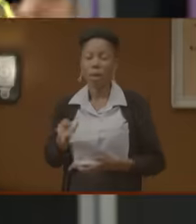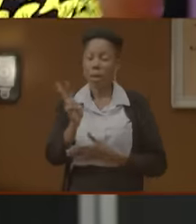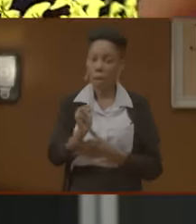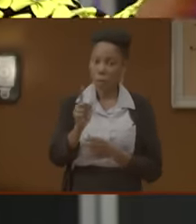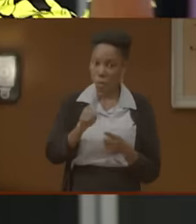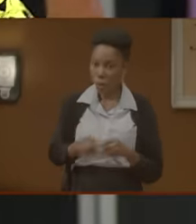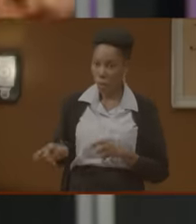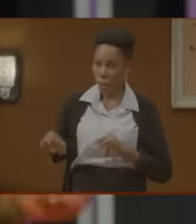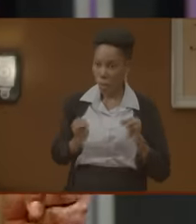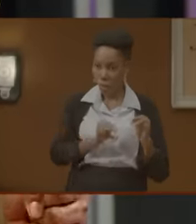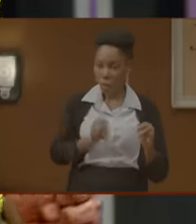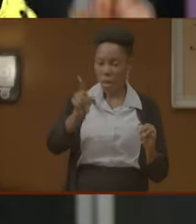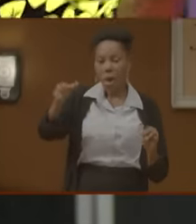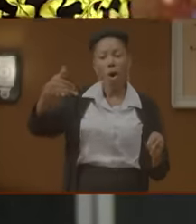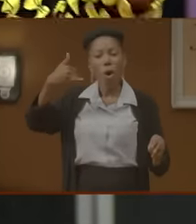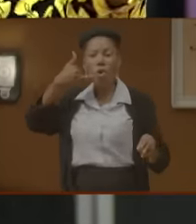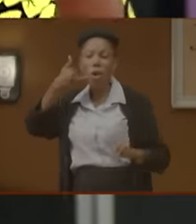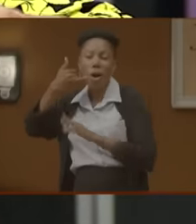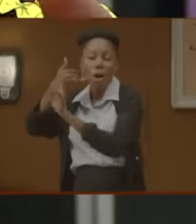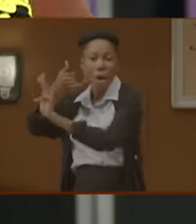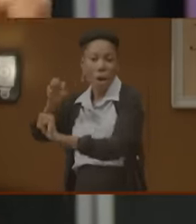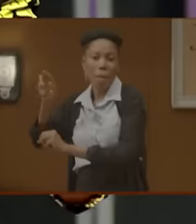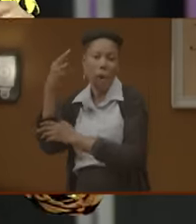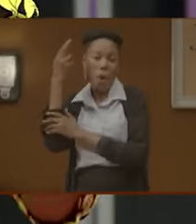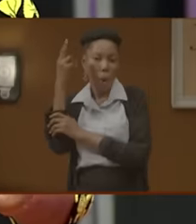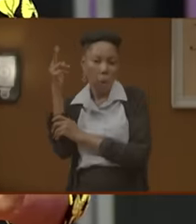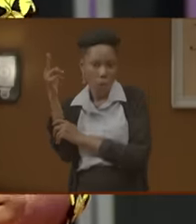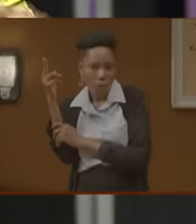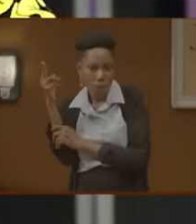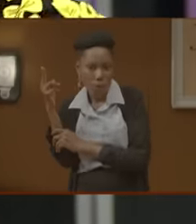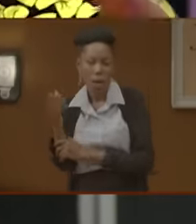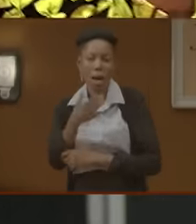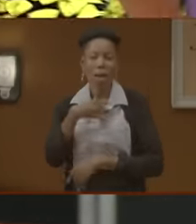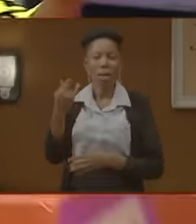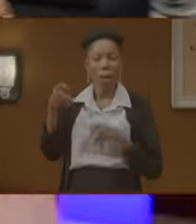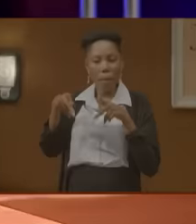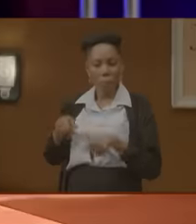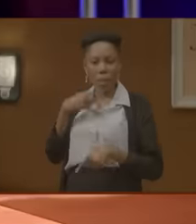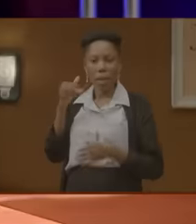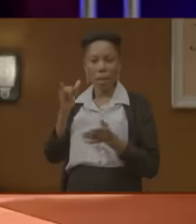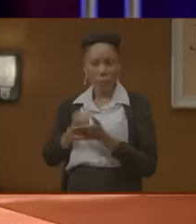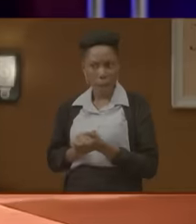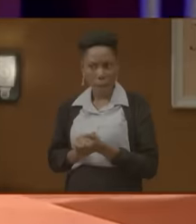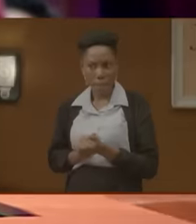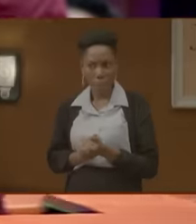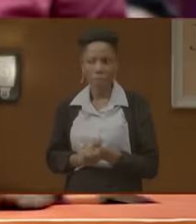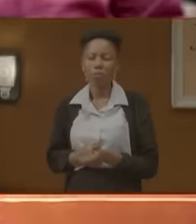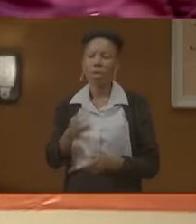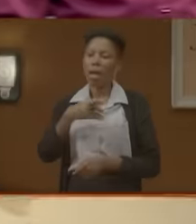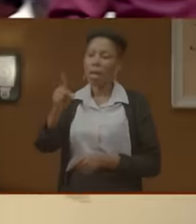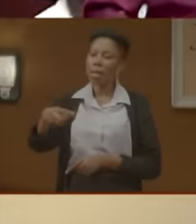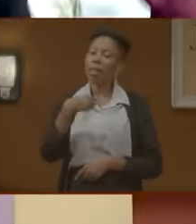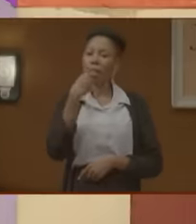rent. I called his uncle, the one that was in the meeting that day. That one said he's going to talk to him. I still reported the case to the